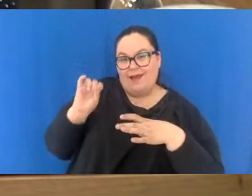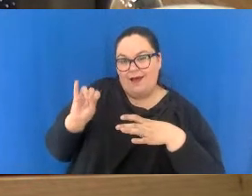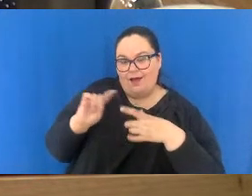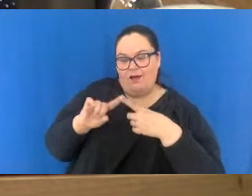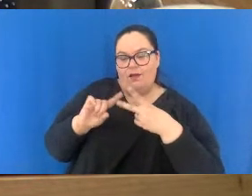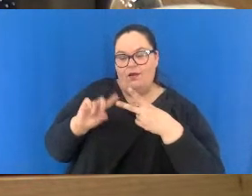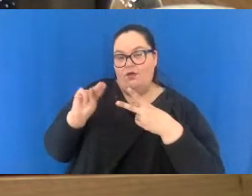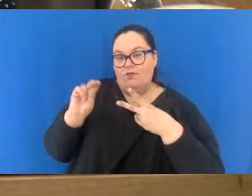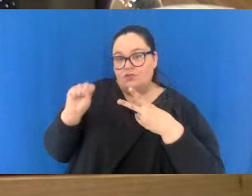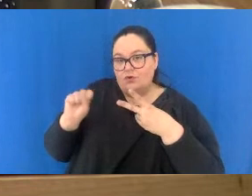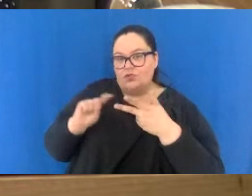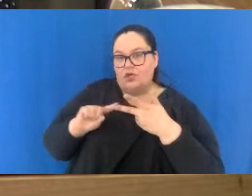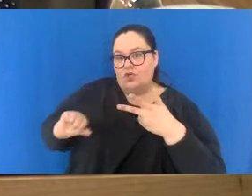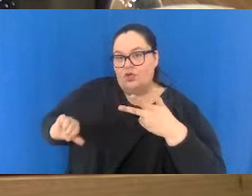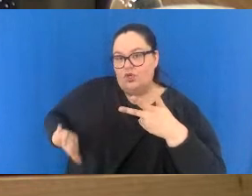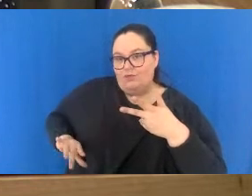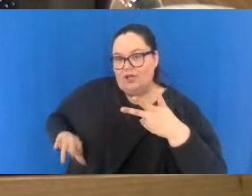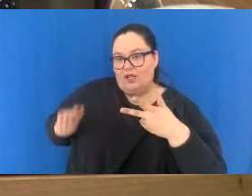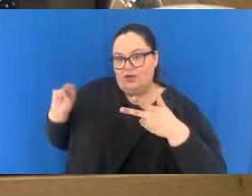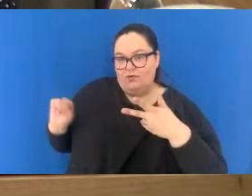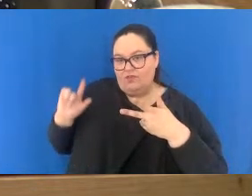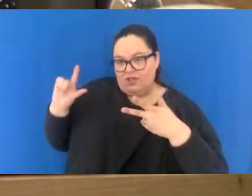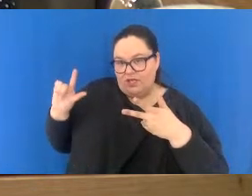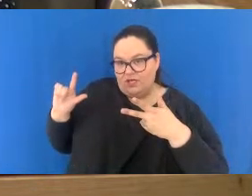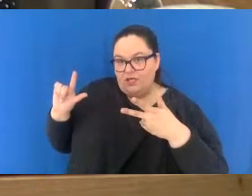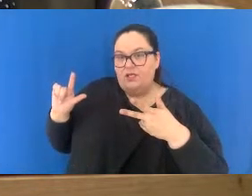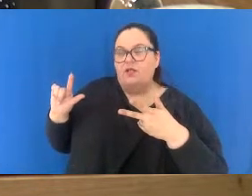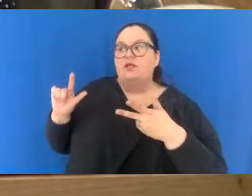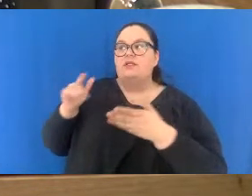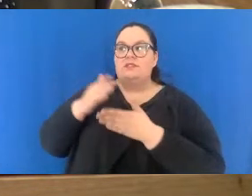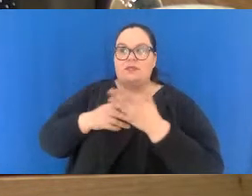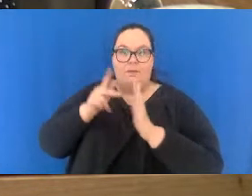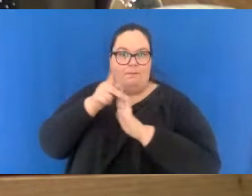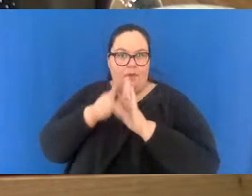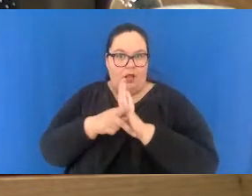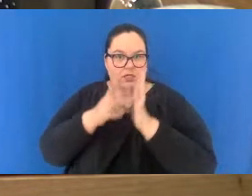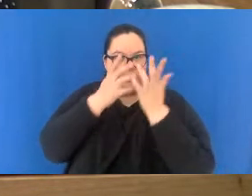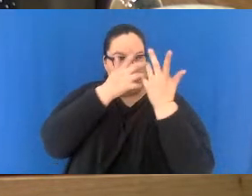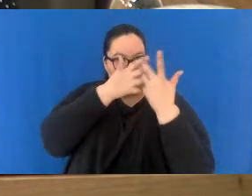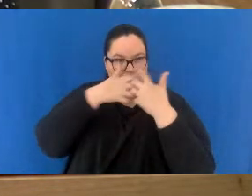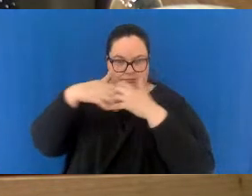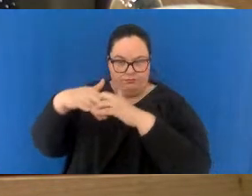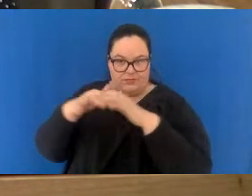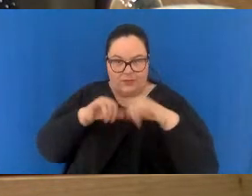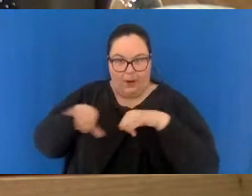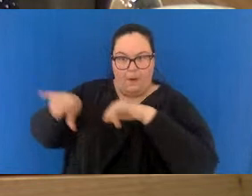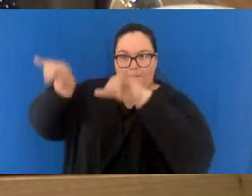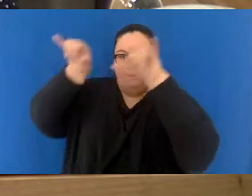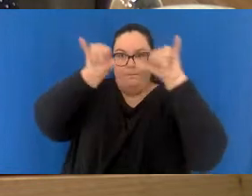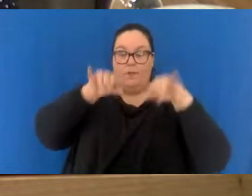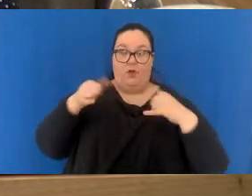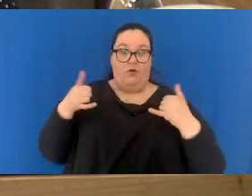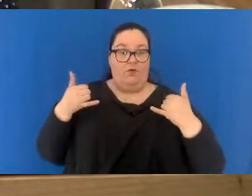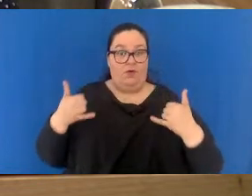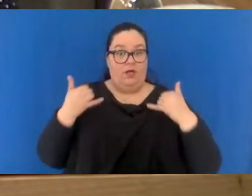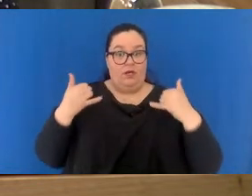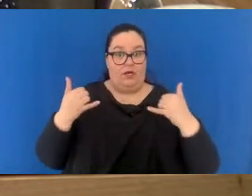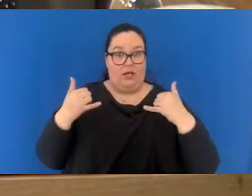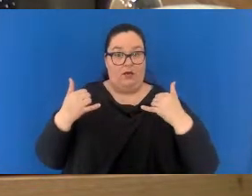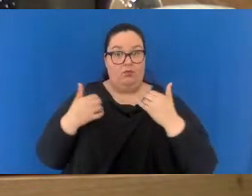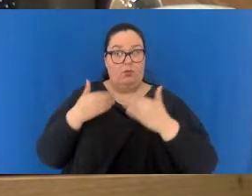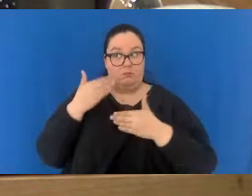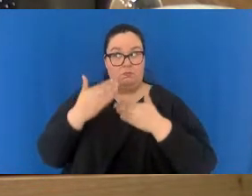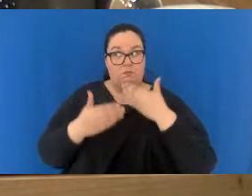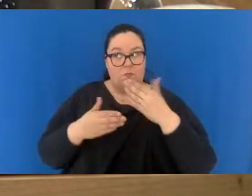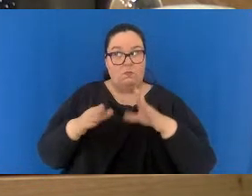there are still, some policies that we want to make sure we're fully aligned on. And so for now, we're progressing towards